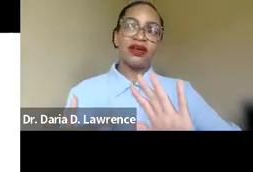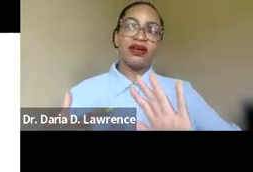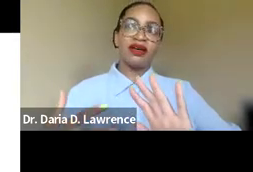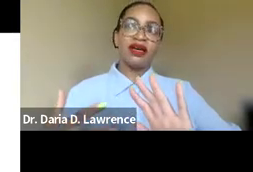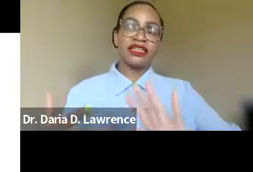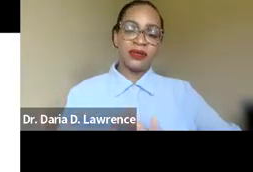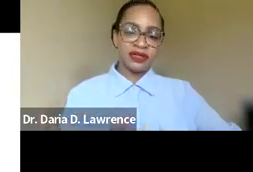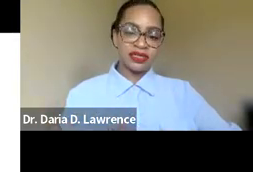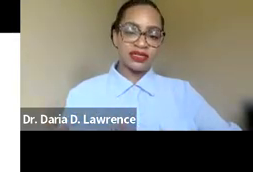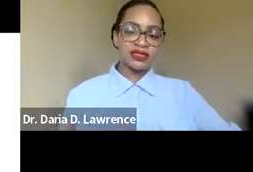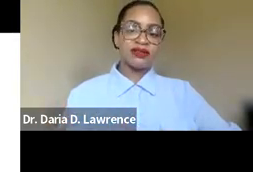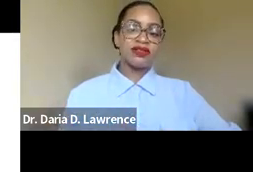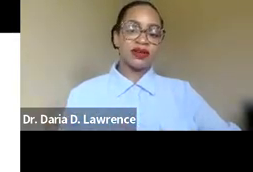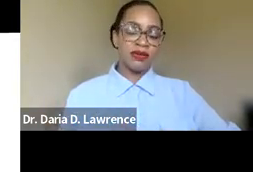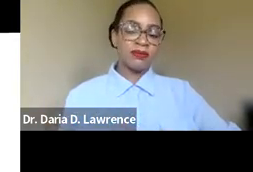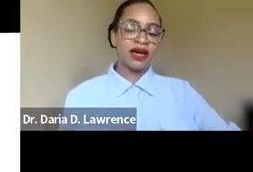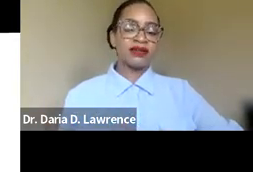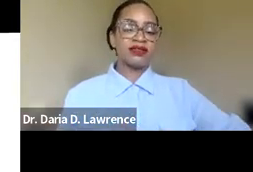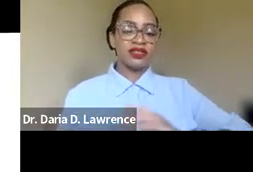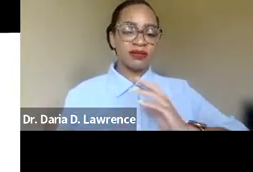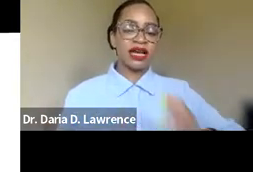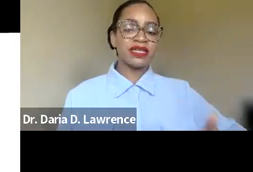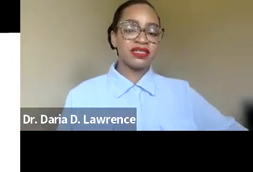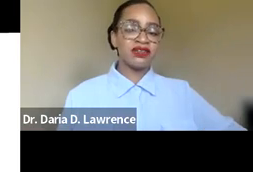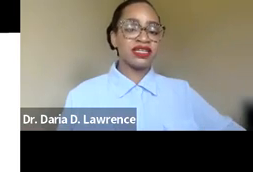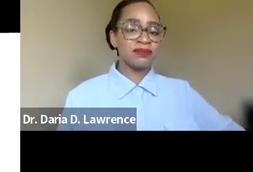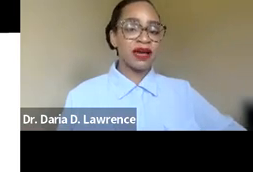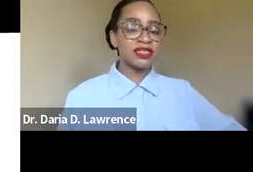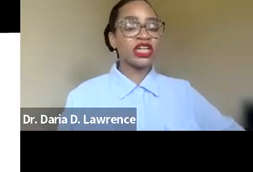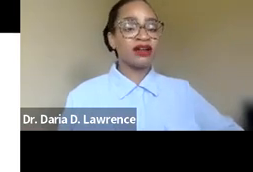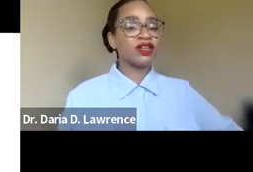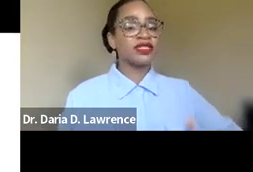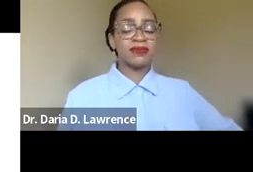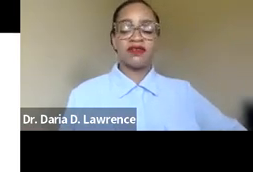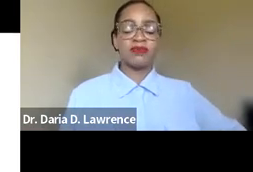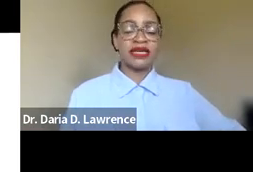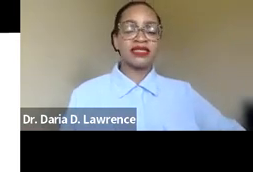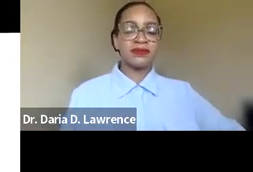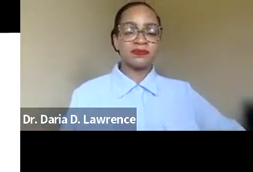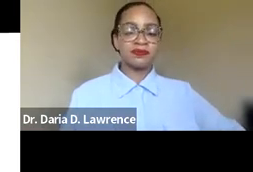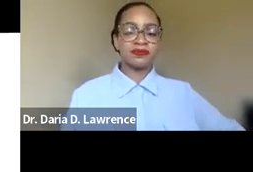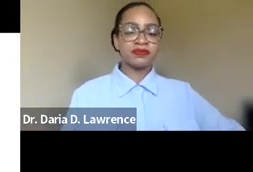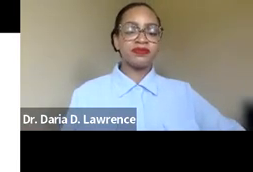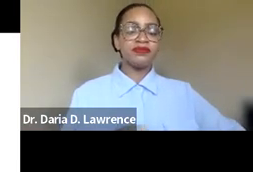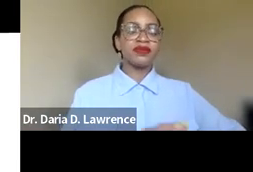own experiences. So keep in mind to sometimes consider that sometimes the child knows themselves best.